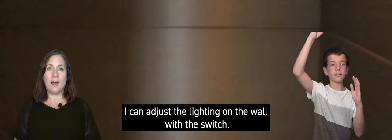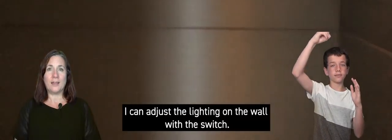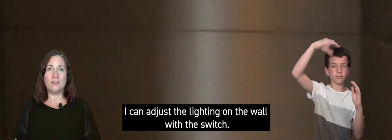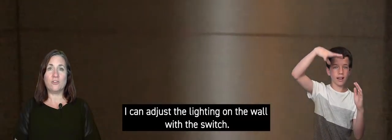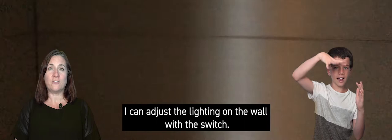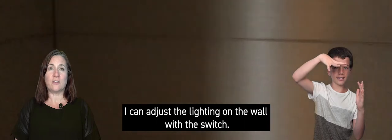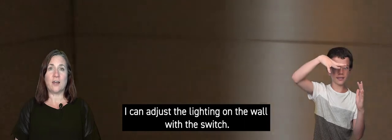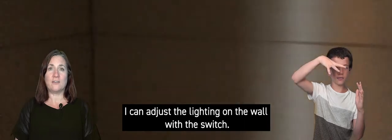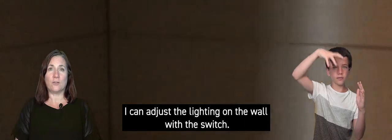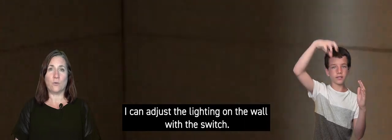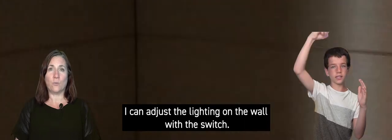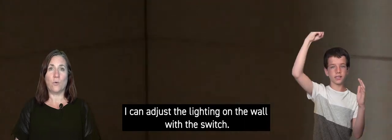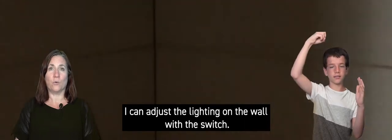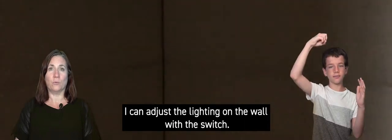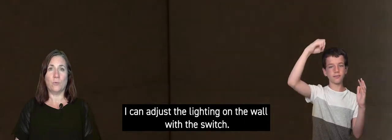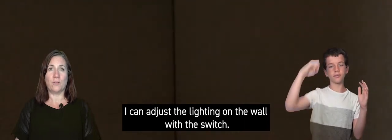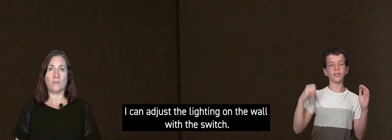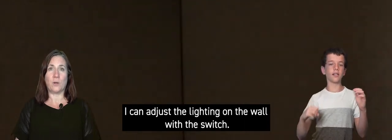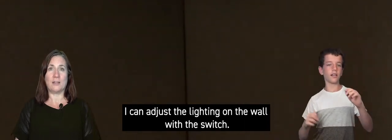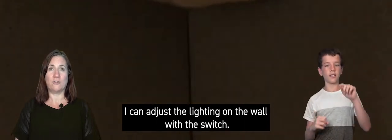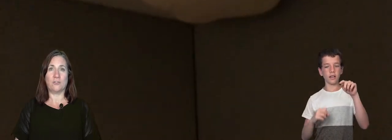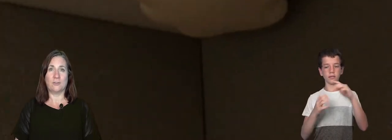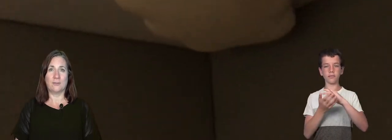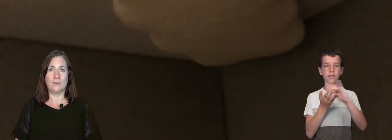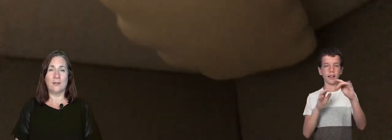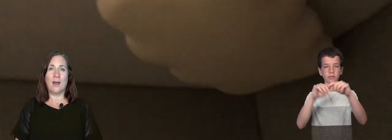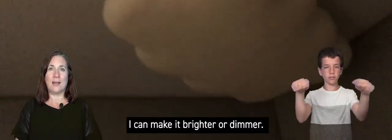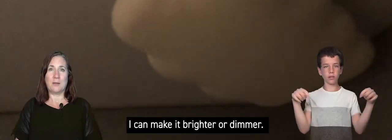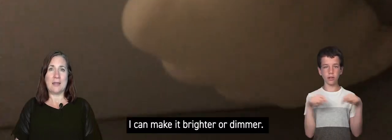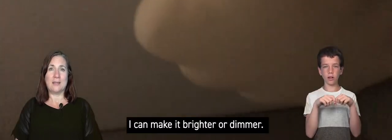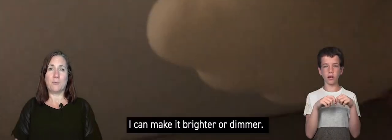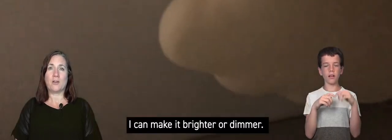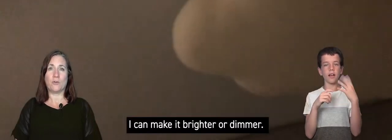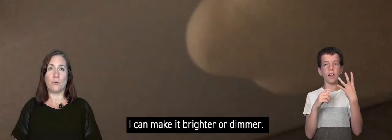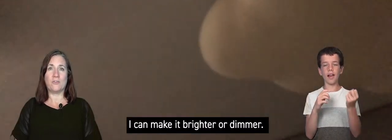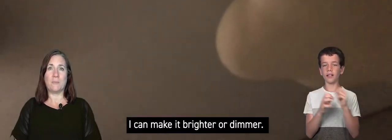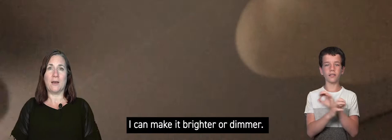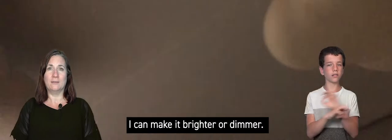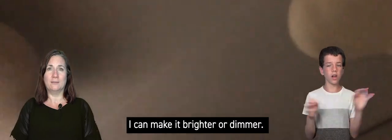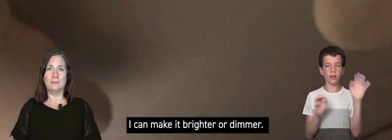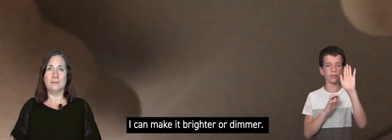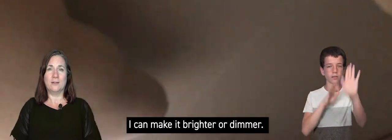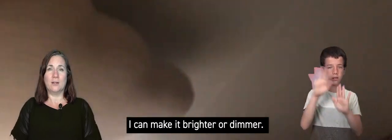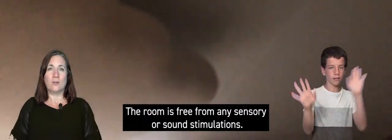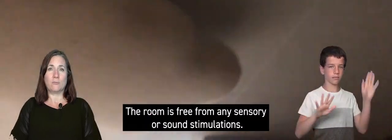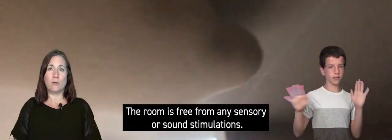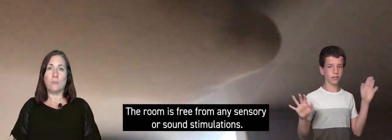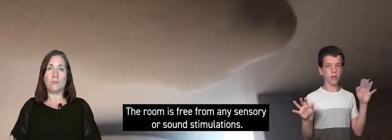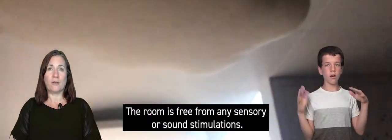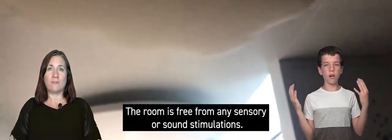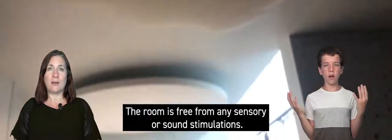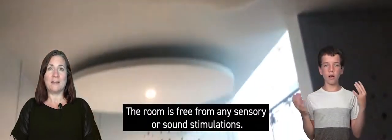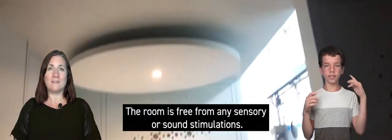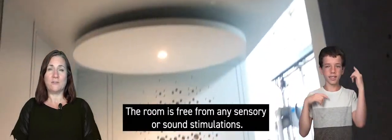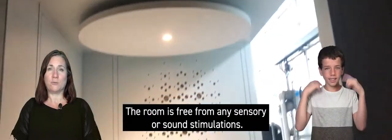I can adjust the lighting on the wall with the switch. I can make it brighter or dimmer. The room